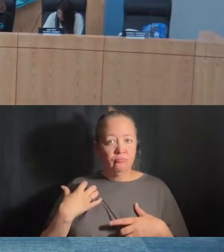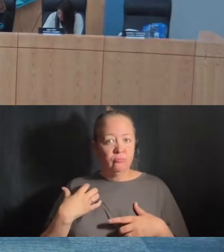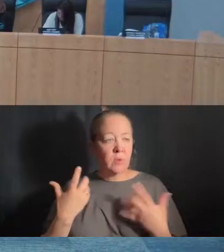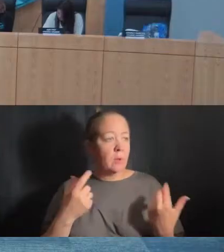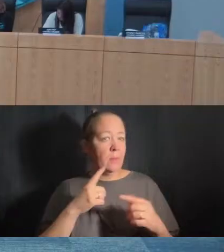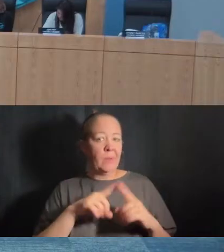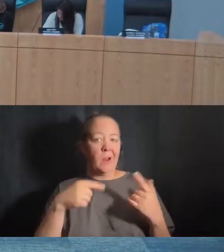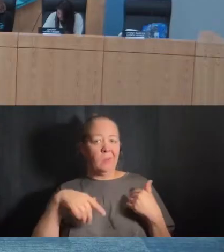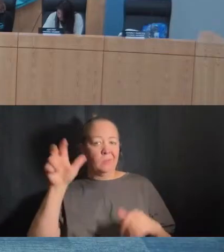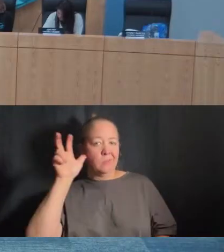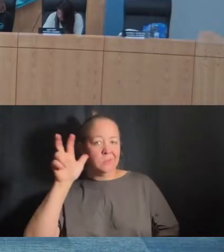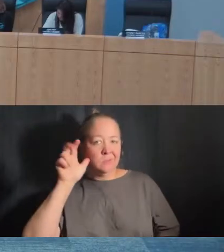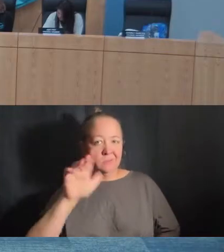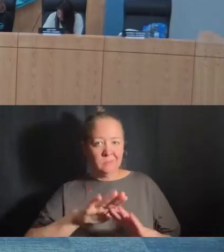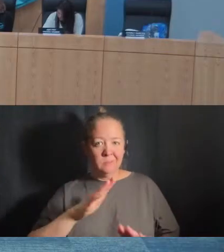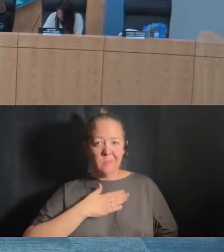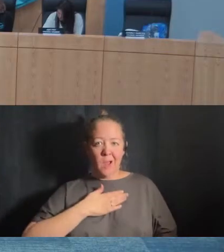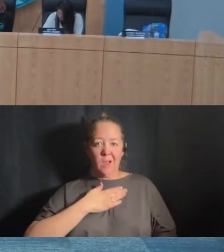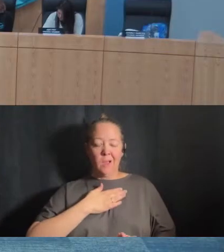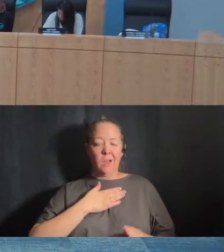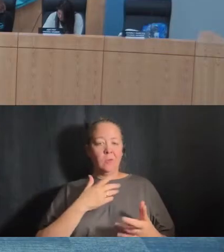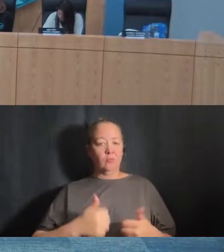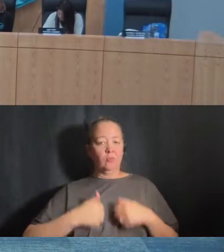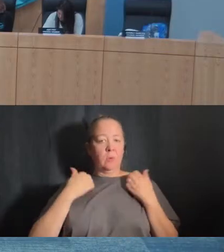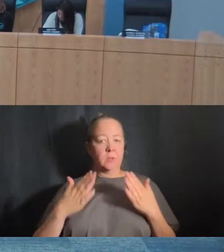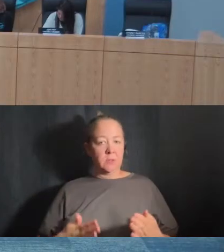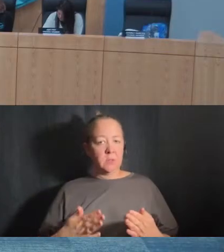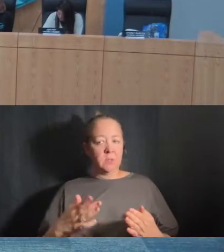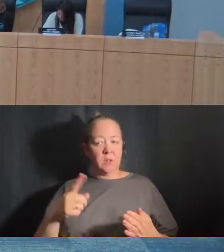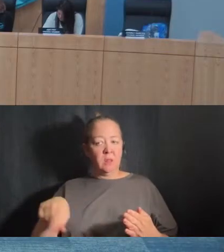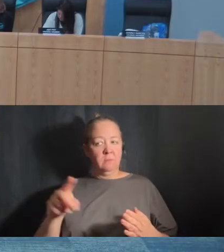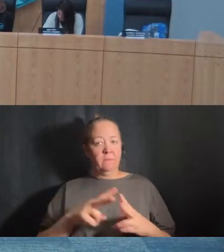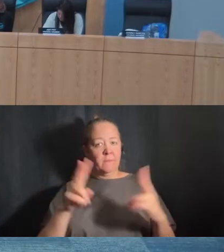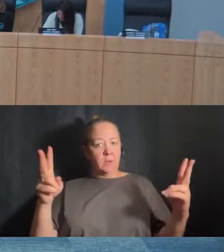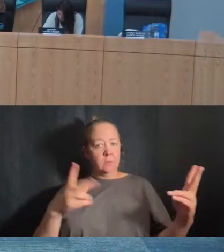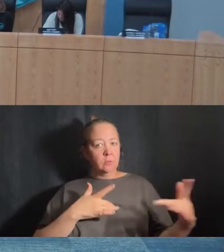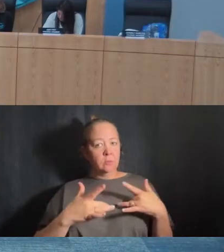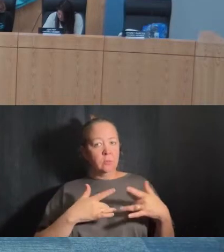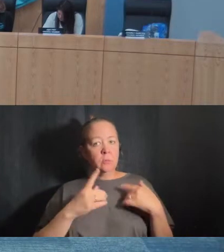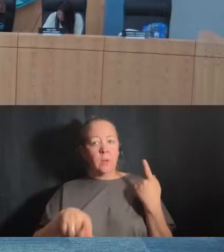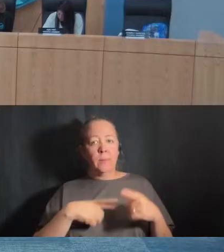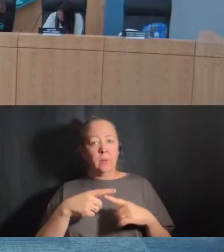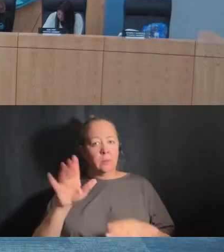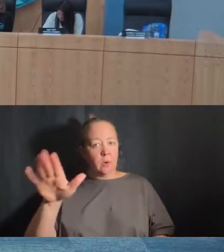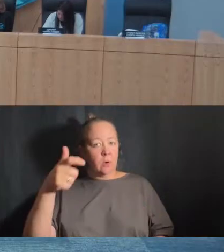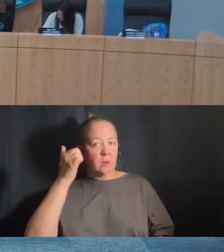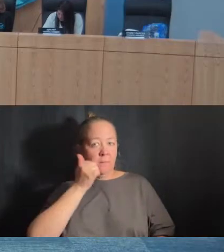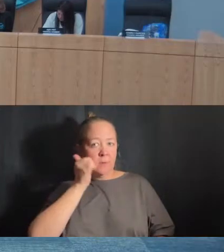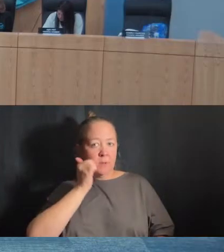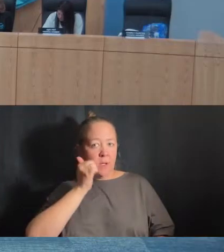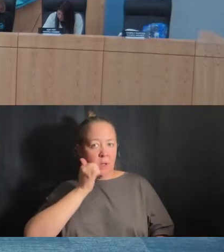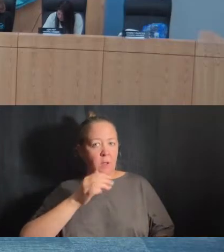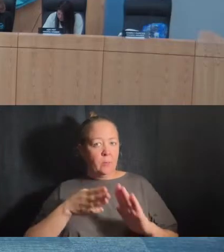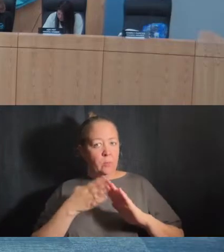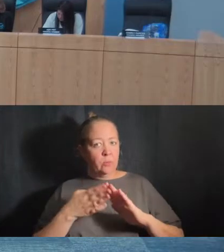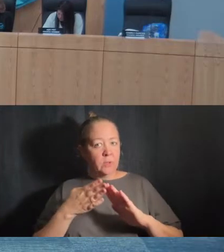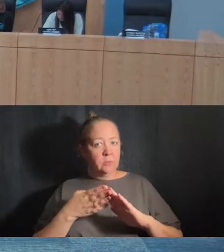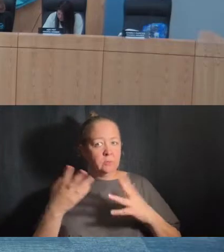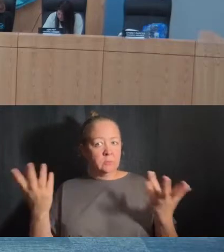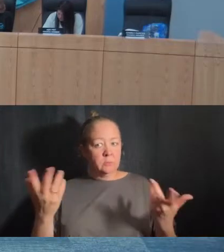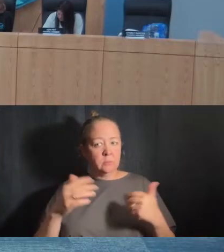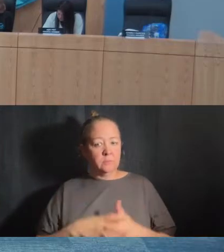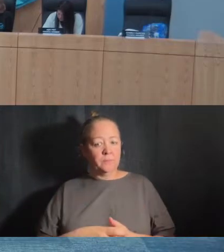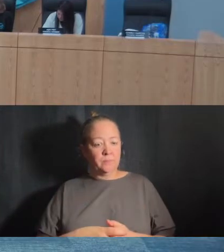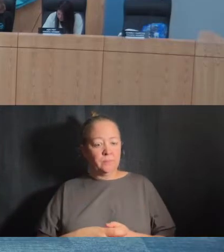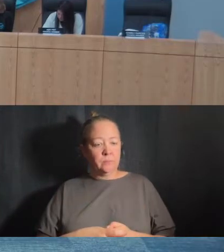who are very much concerned about their day-to-day operations. And we got to